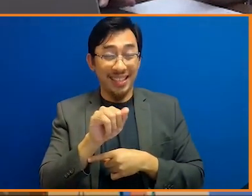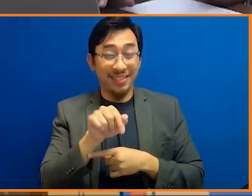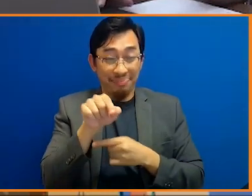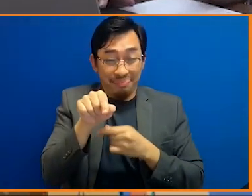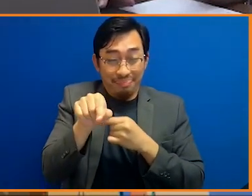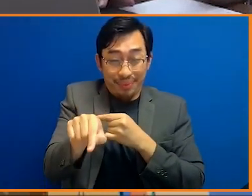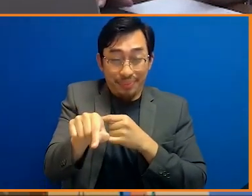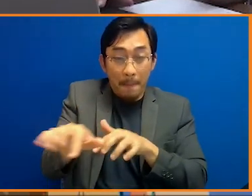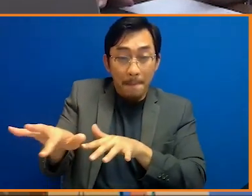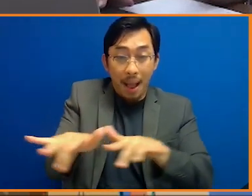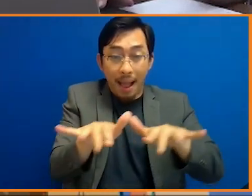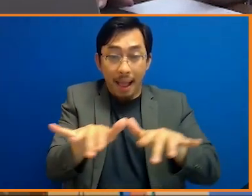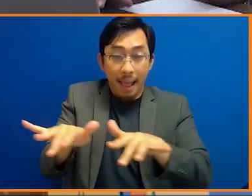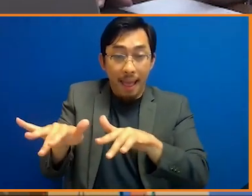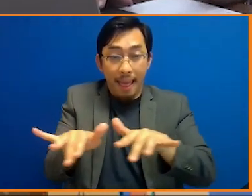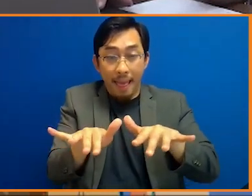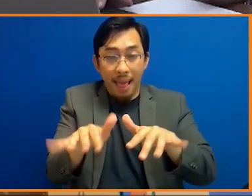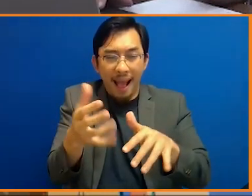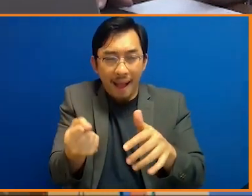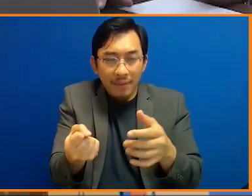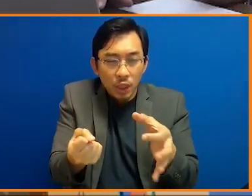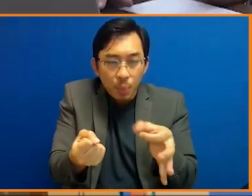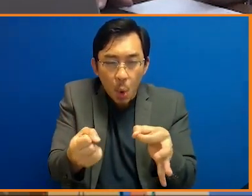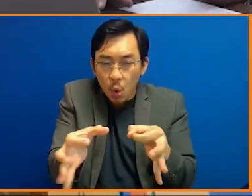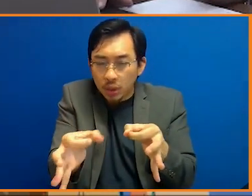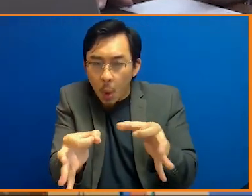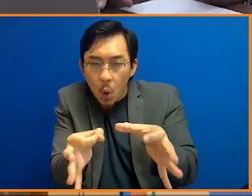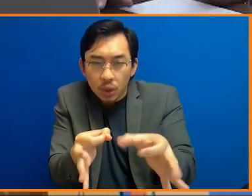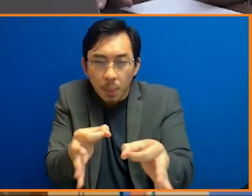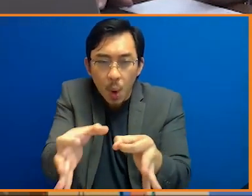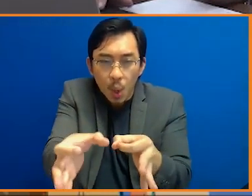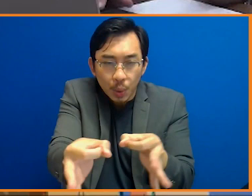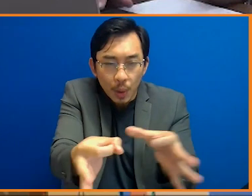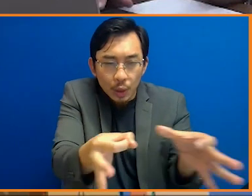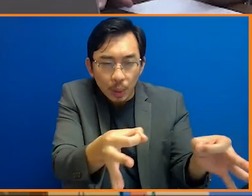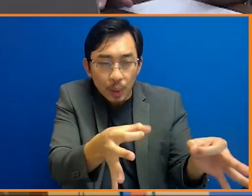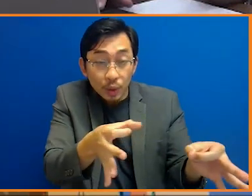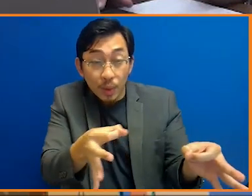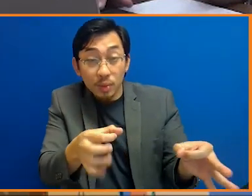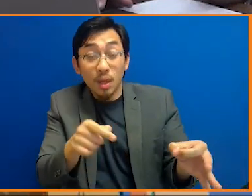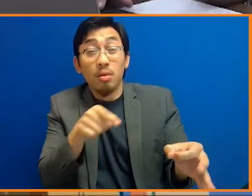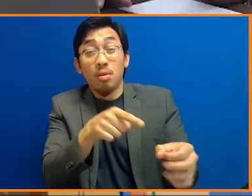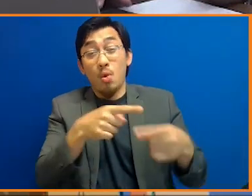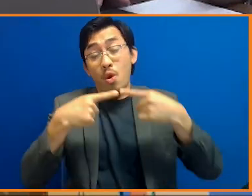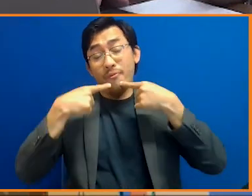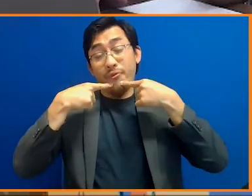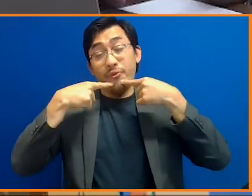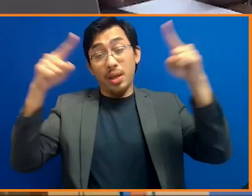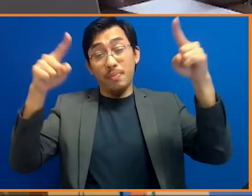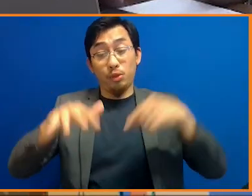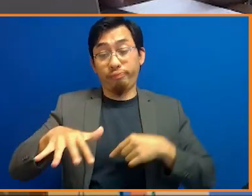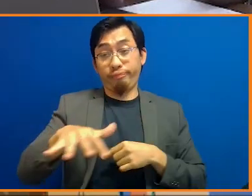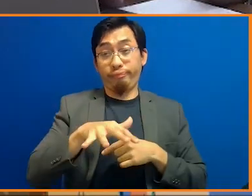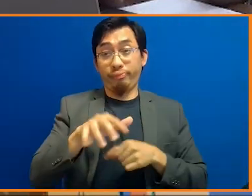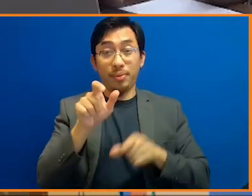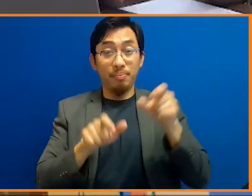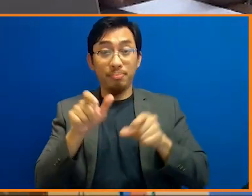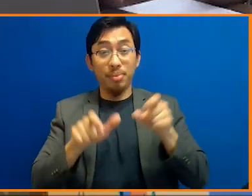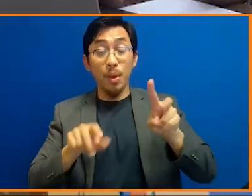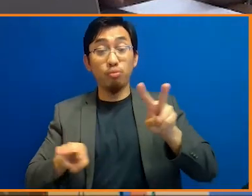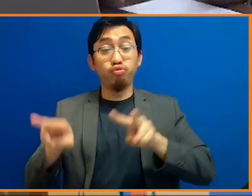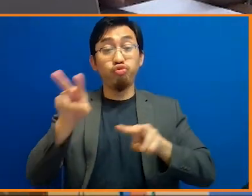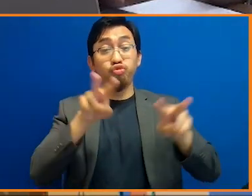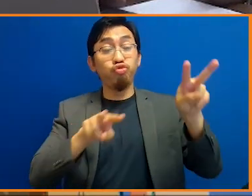and there is a bay and many small islands, and then we have